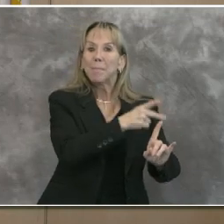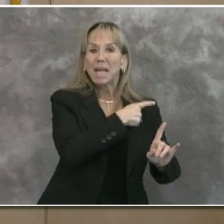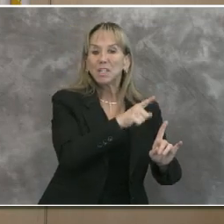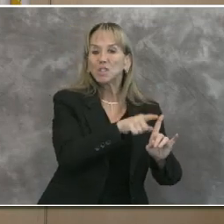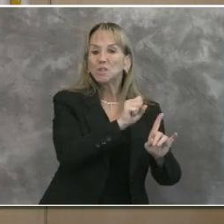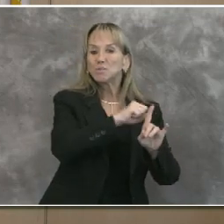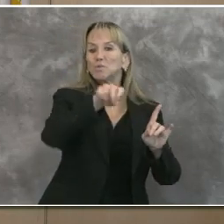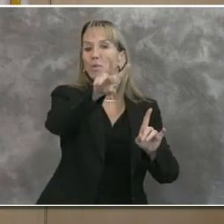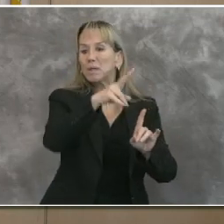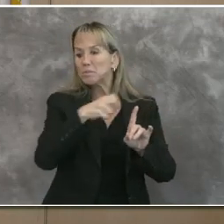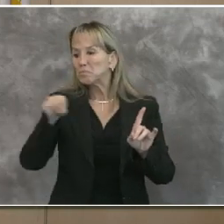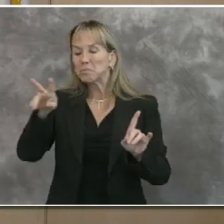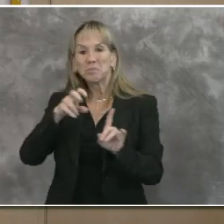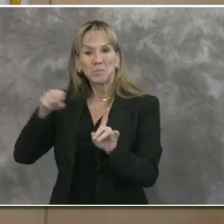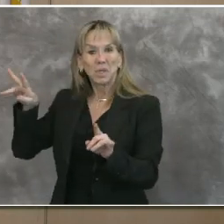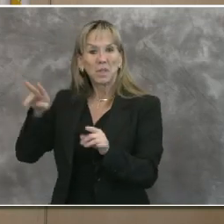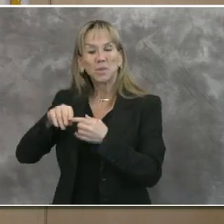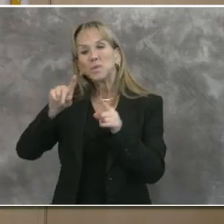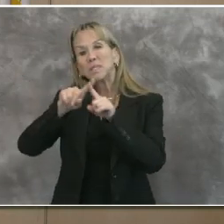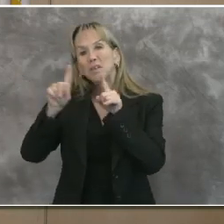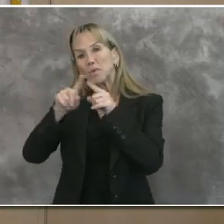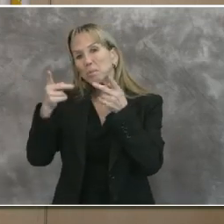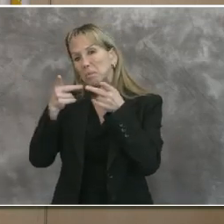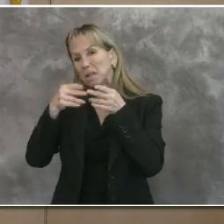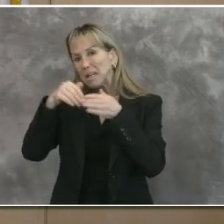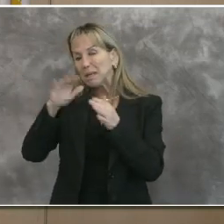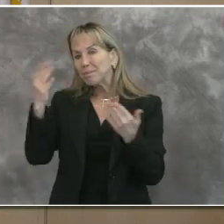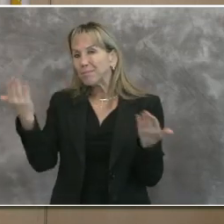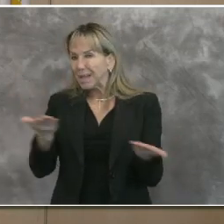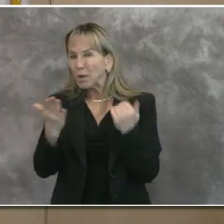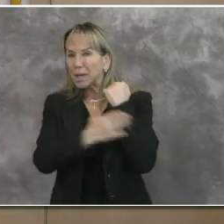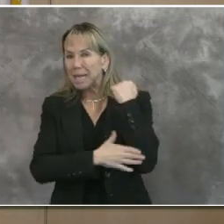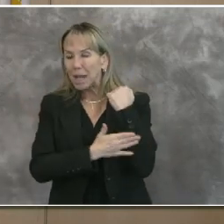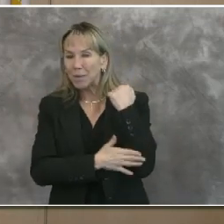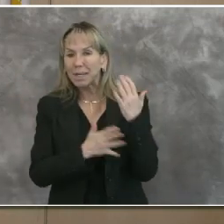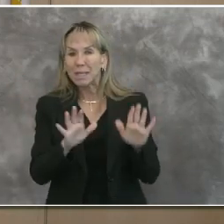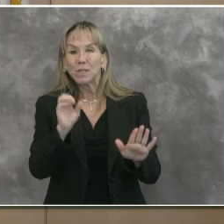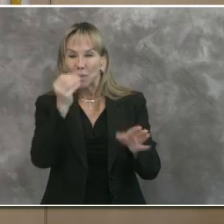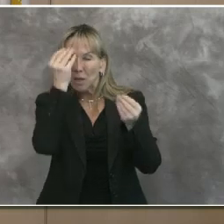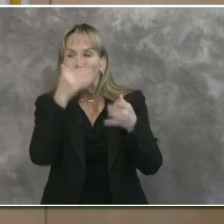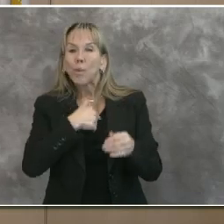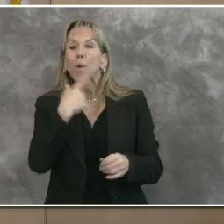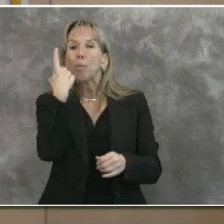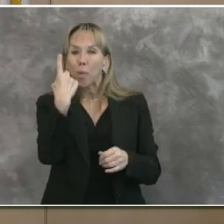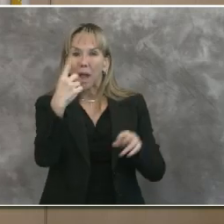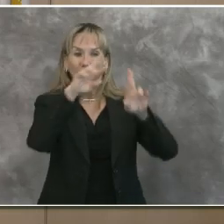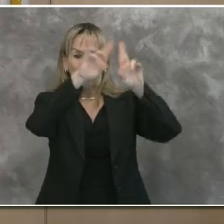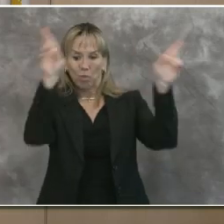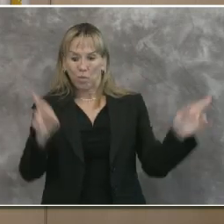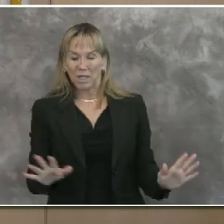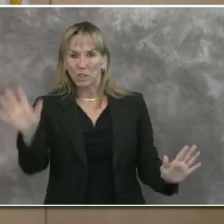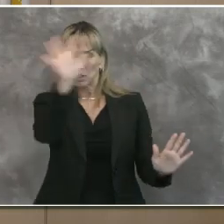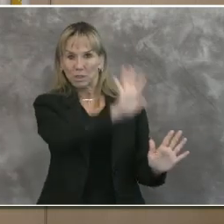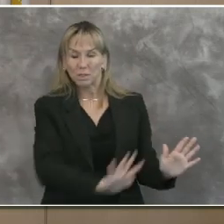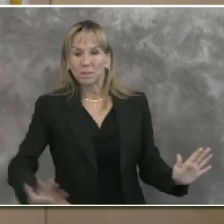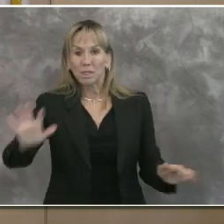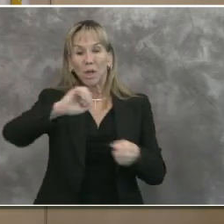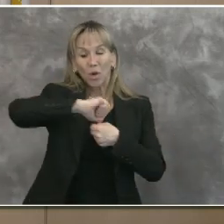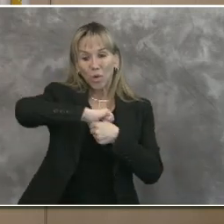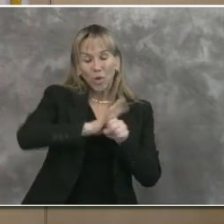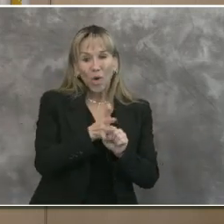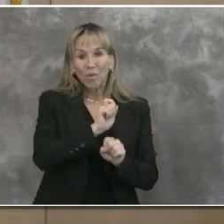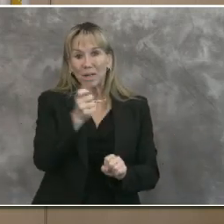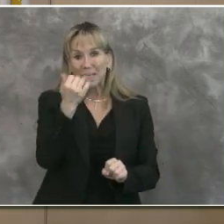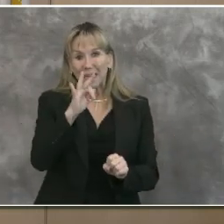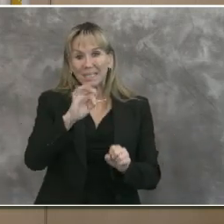other hospitals throughout the county. So again, we are one region, and COVID-19 is throughout the